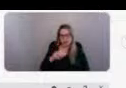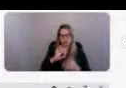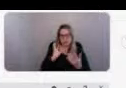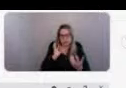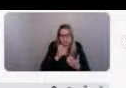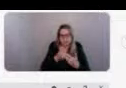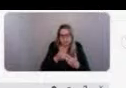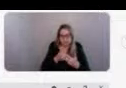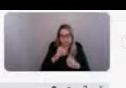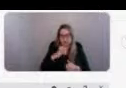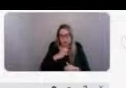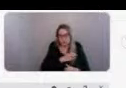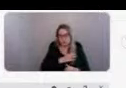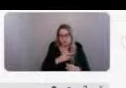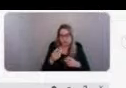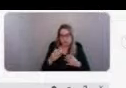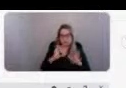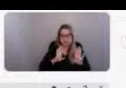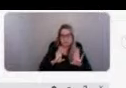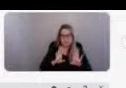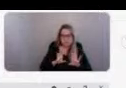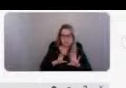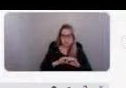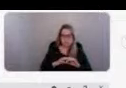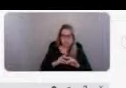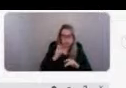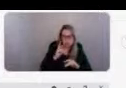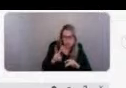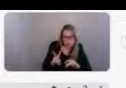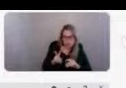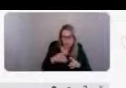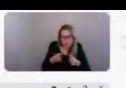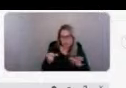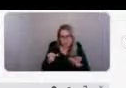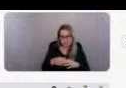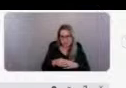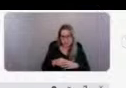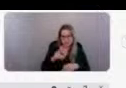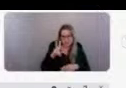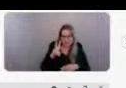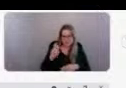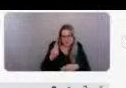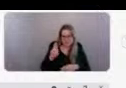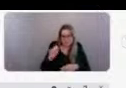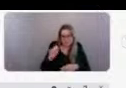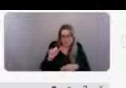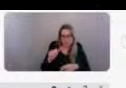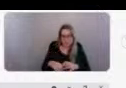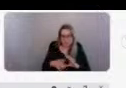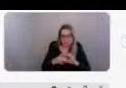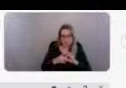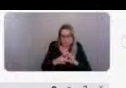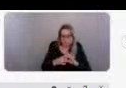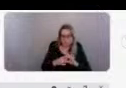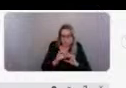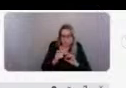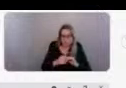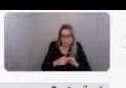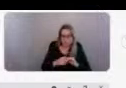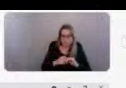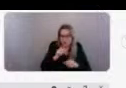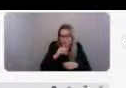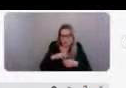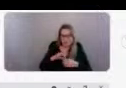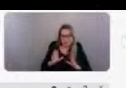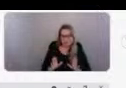the commission is treating the public as an adversary as far as vra compliance is concerned rather than a constituency